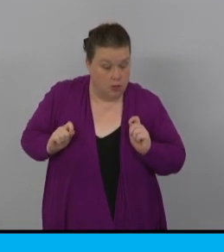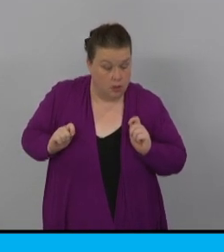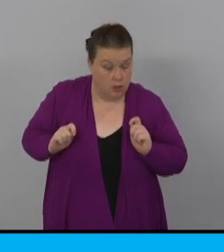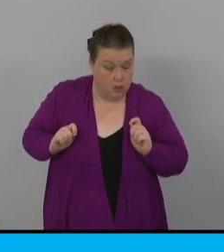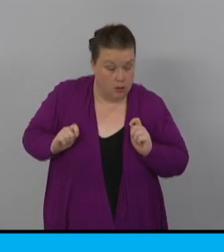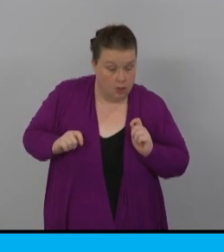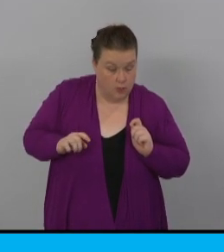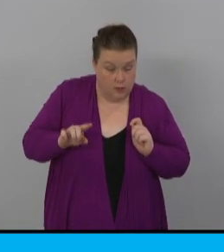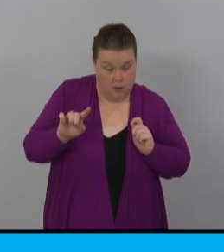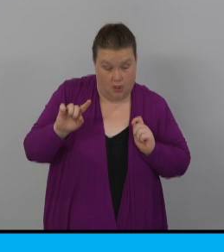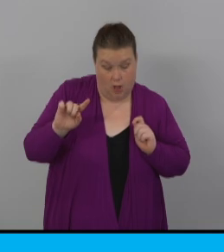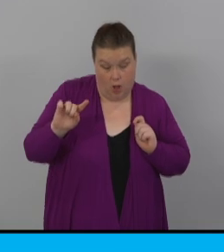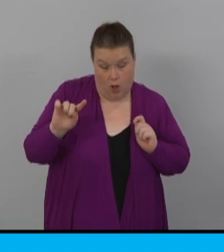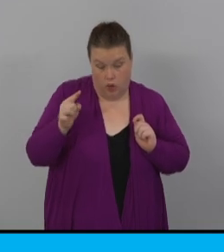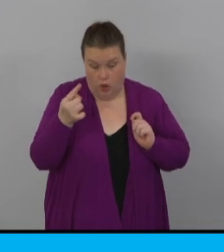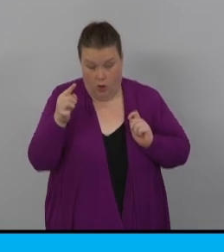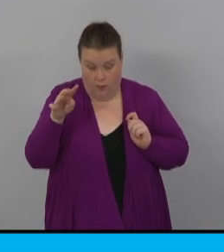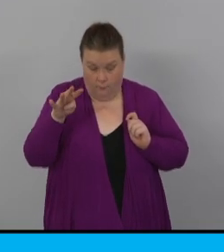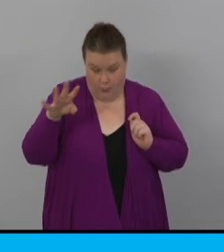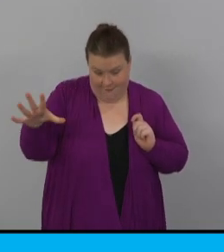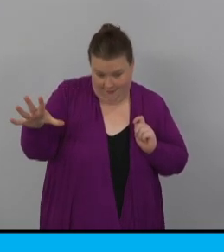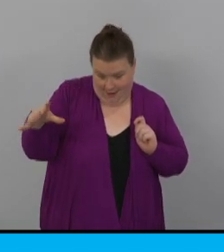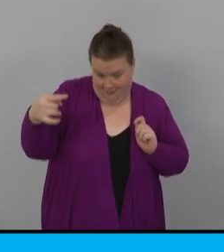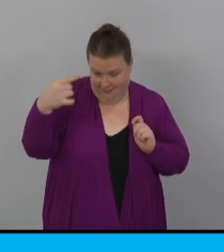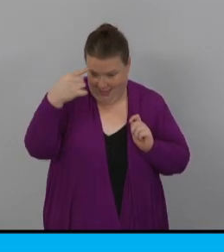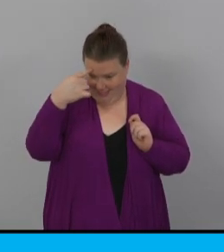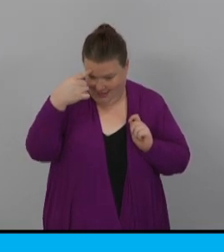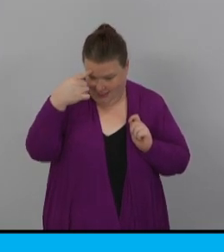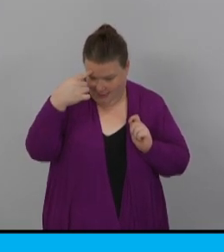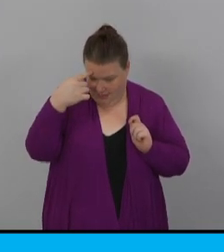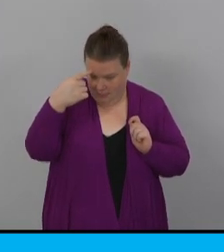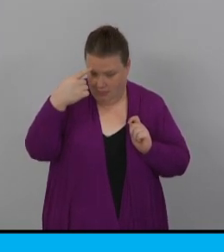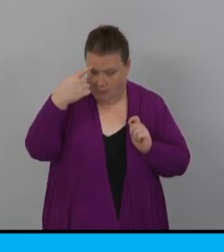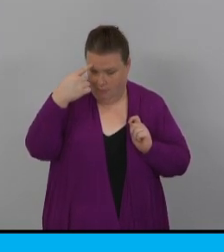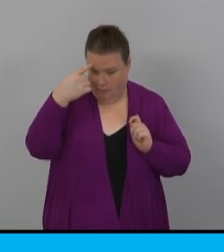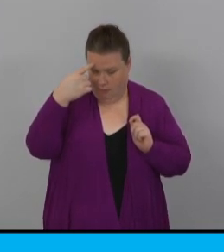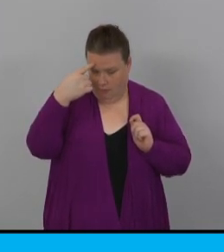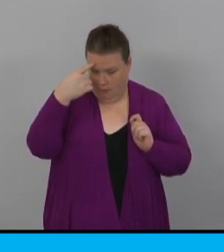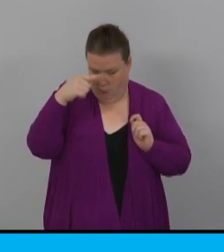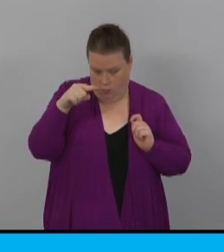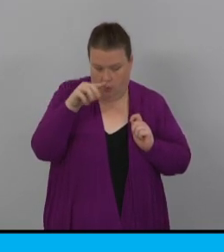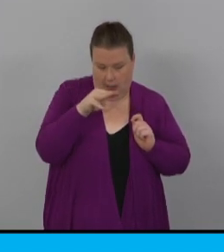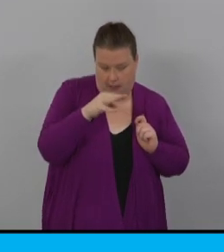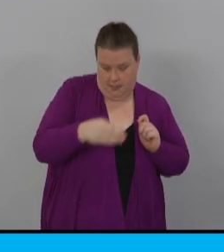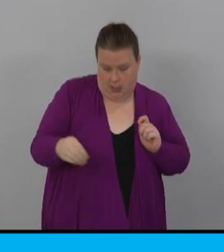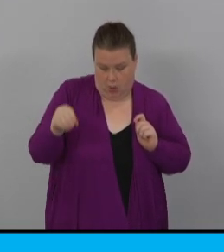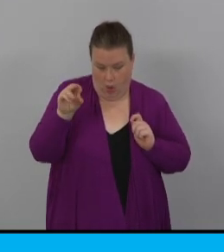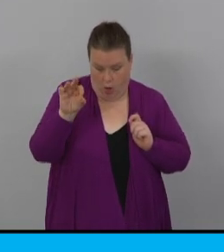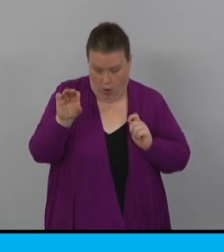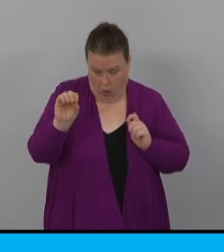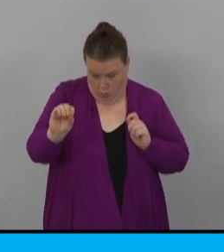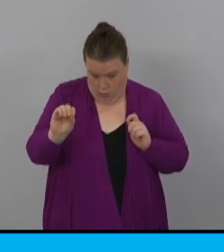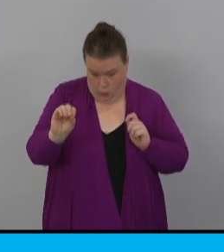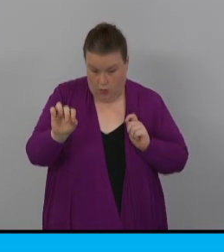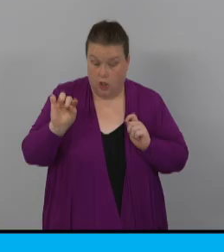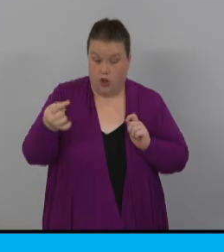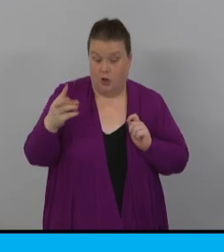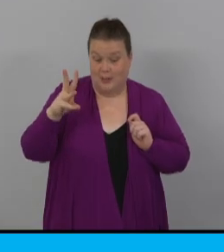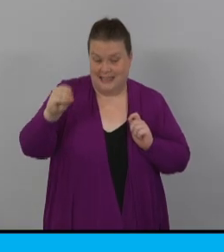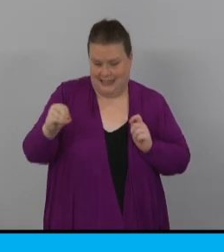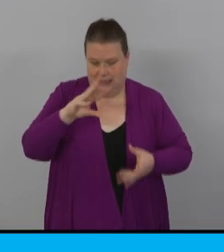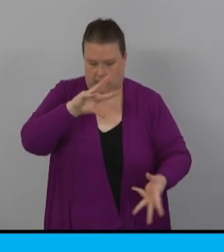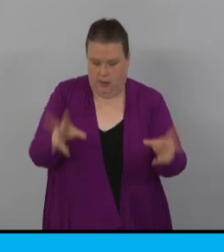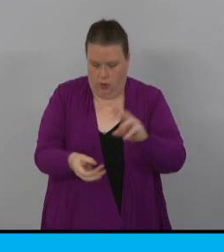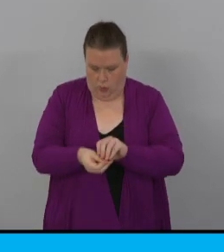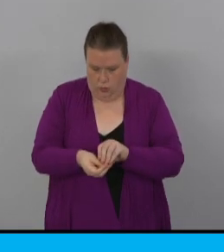at $1.45, I think, in our M&O, so just under $1.60 in total. And then, so the first year